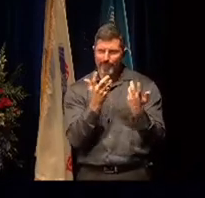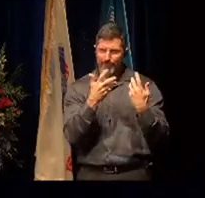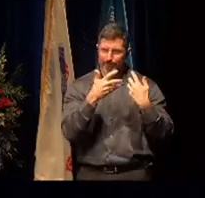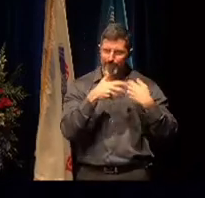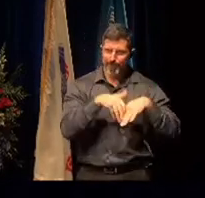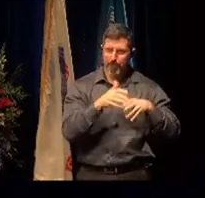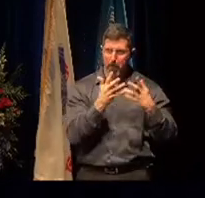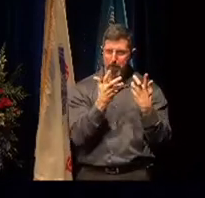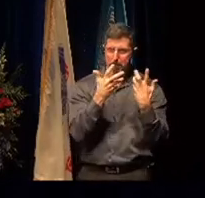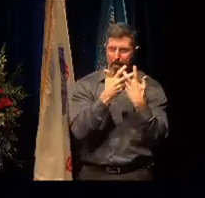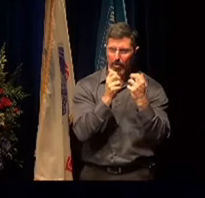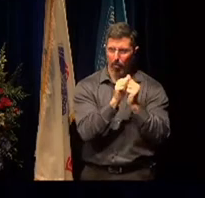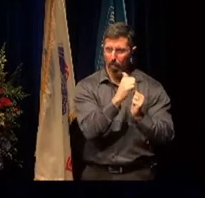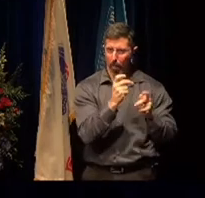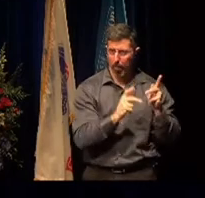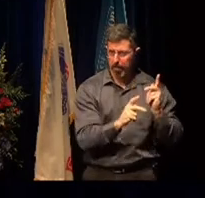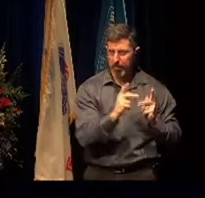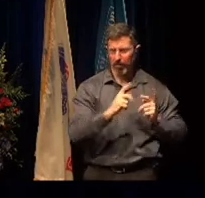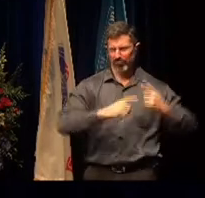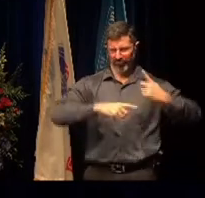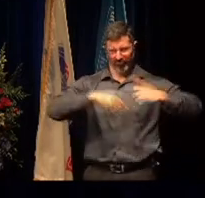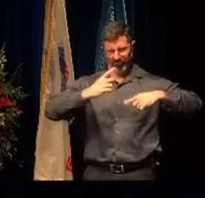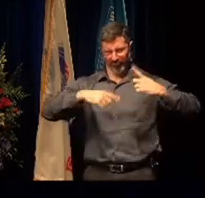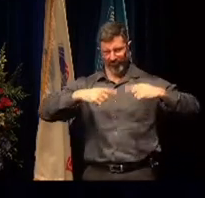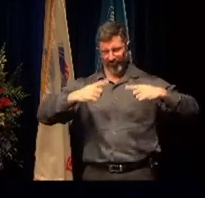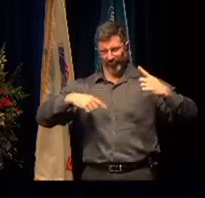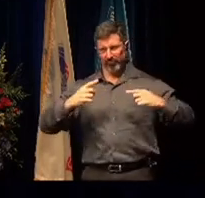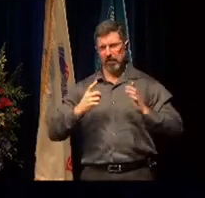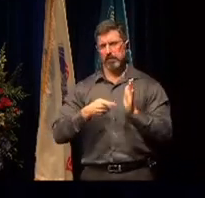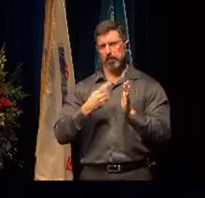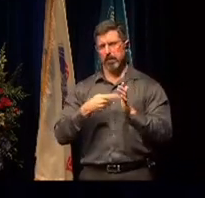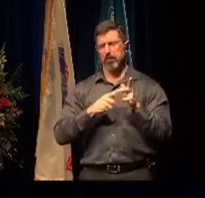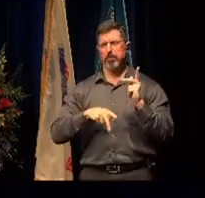varying degrees. Sometimes this may be perceived